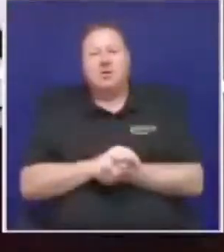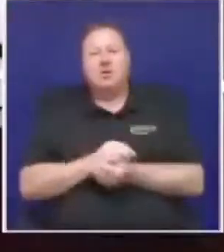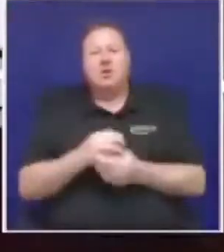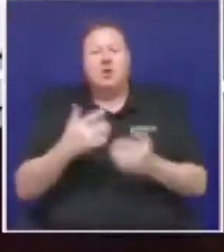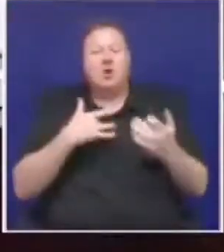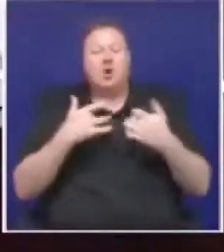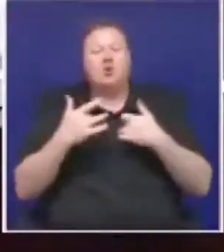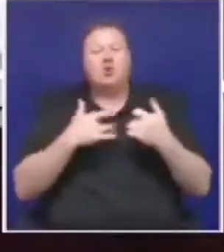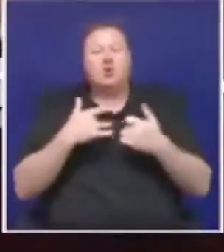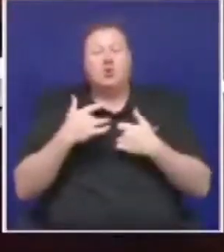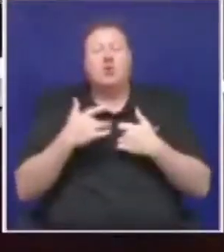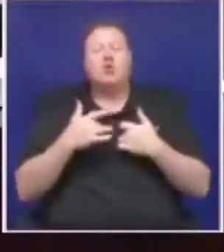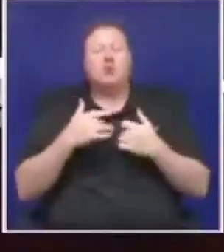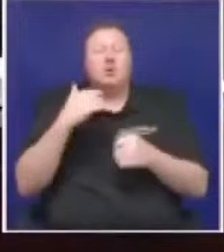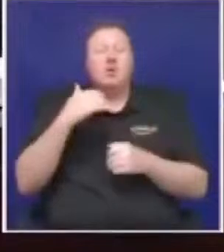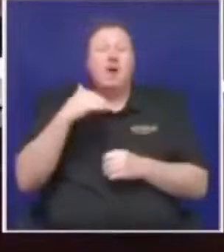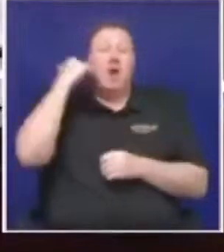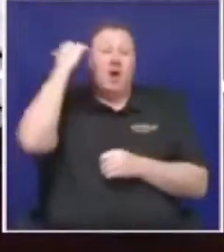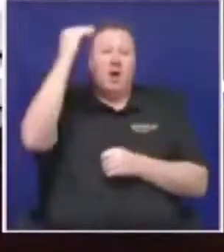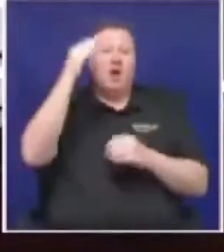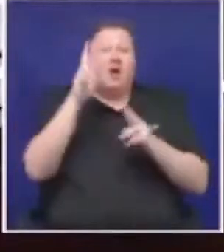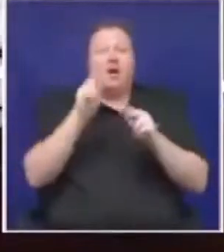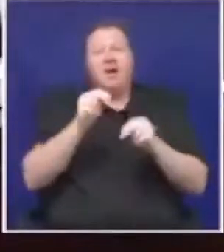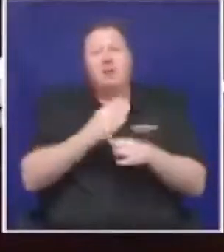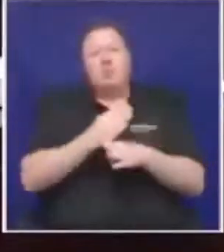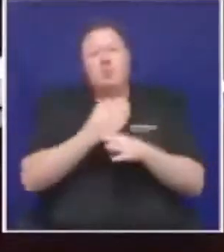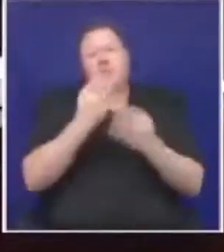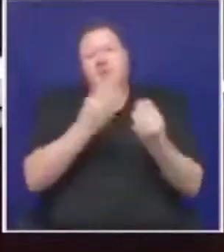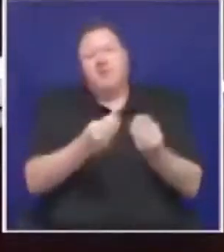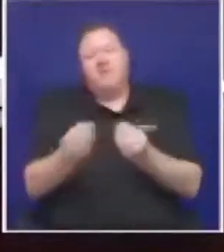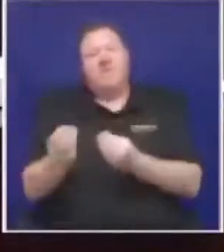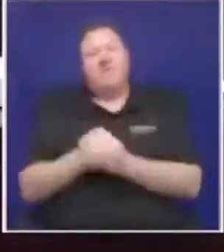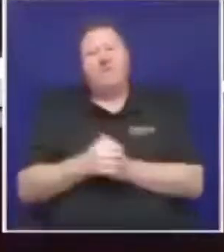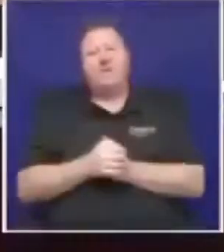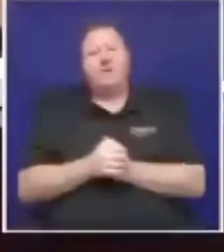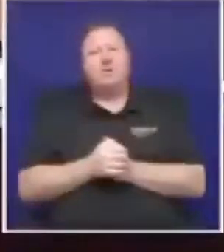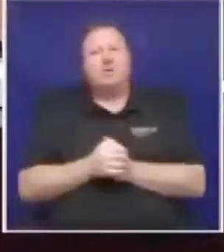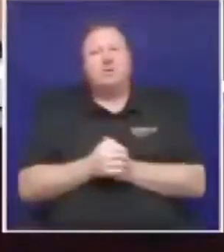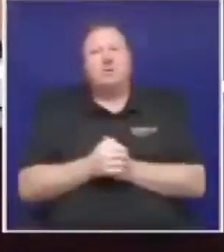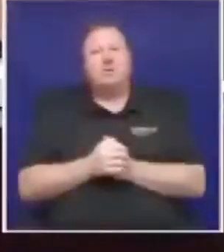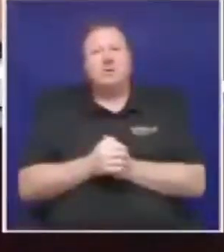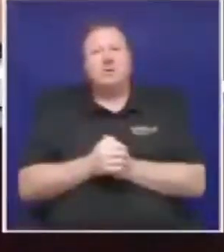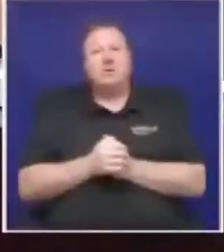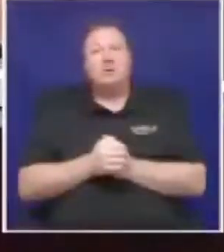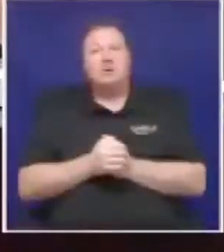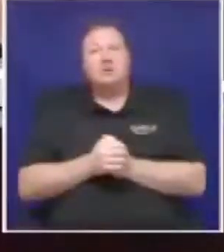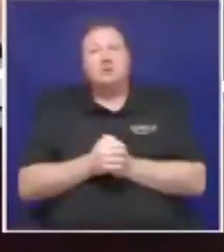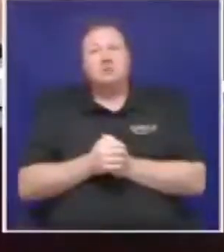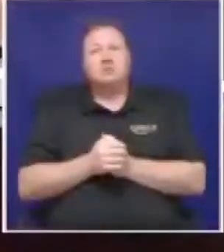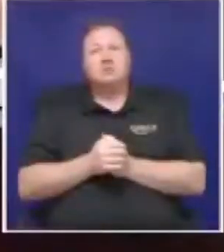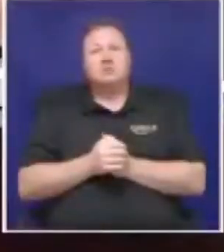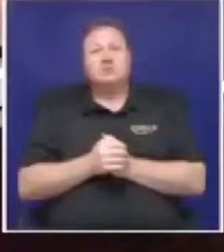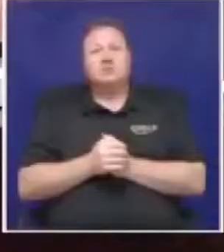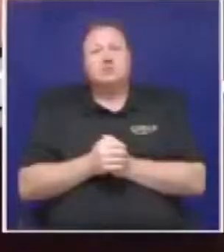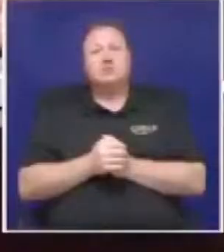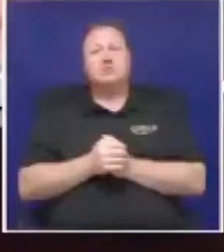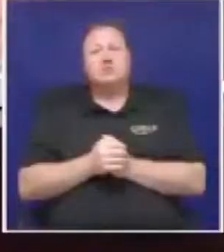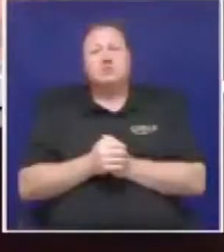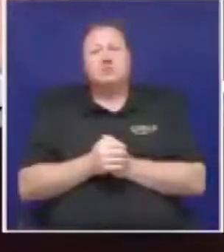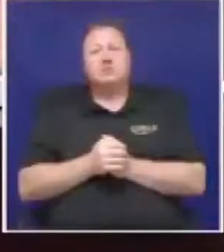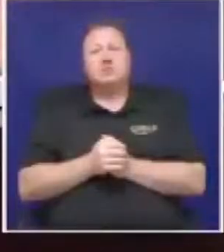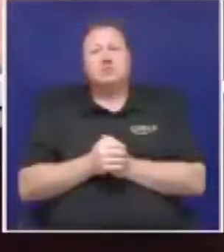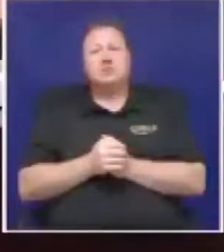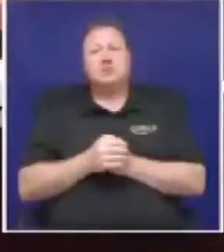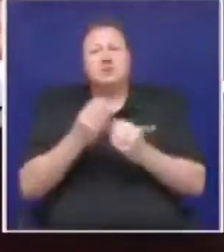high levels of unemployment, even when sometimes they say